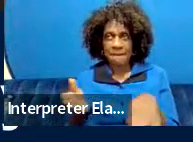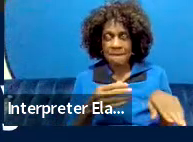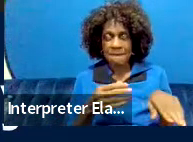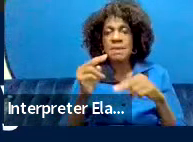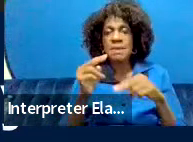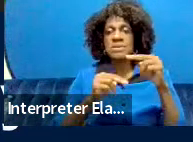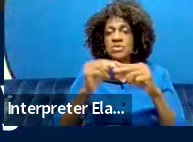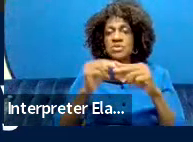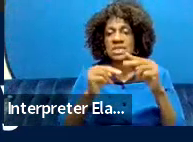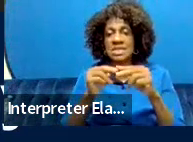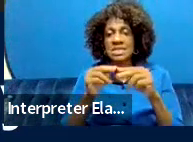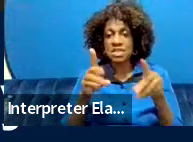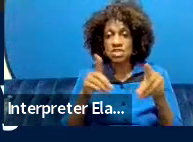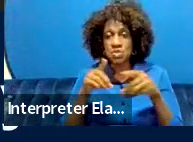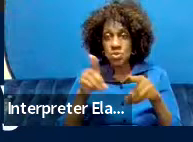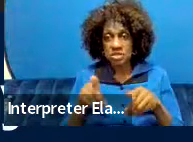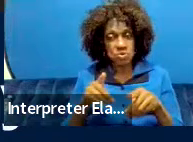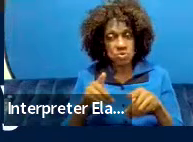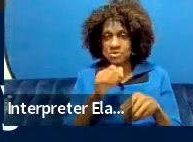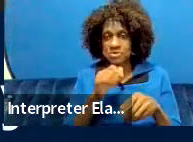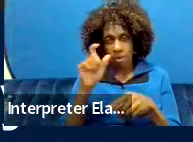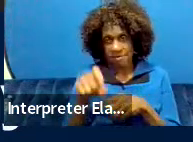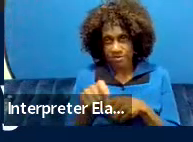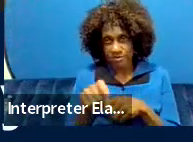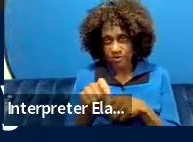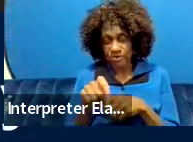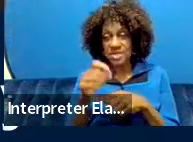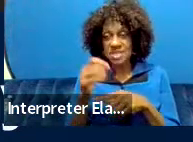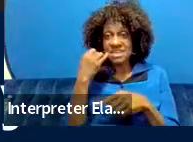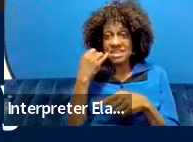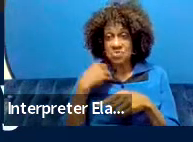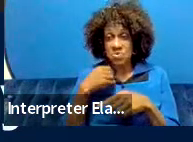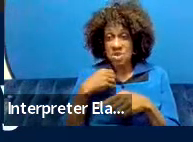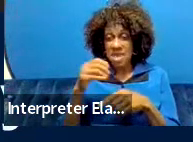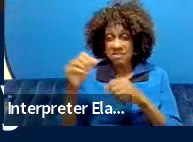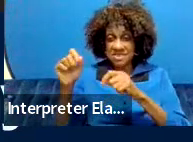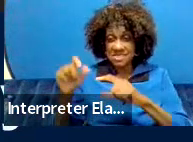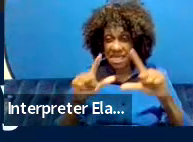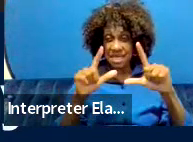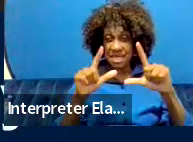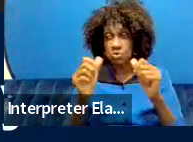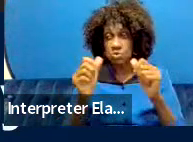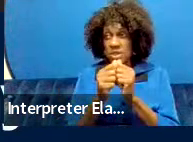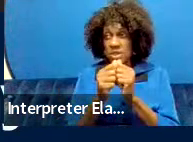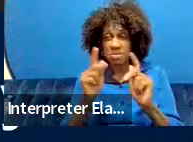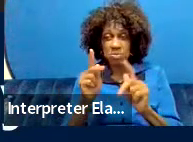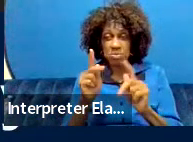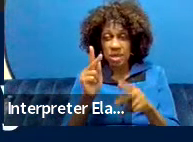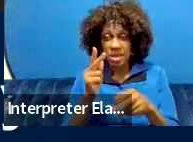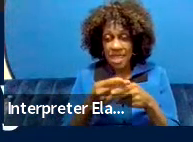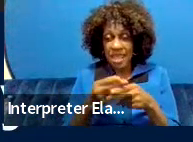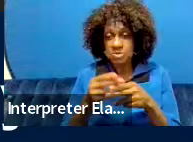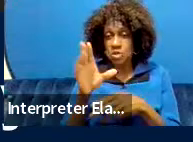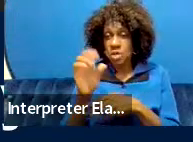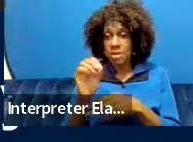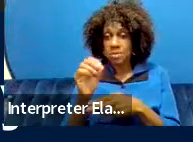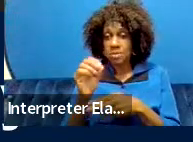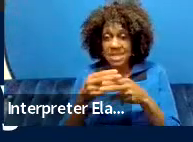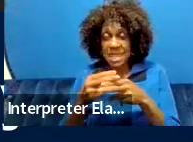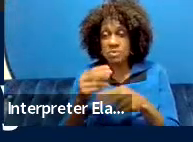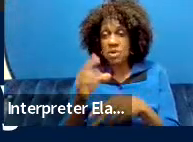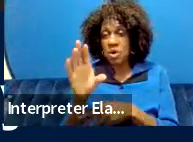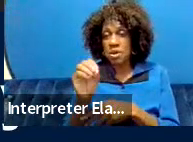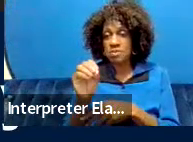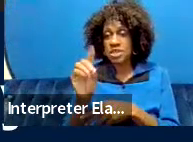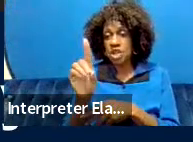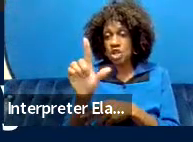and directories are not required to comply. If you have signs with occupant names or company logos on them, that